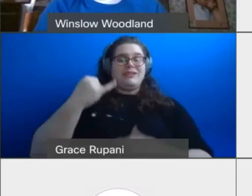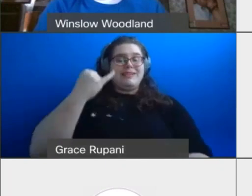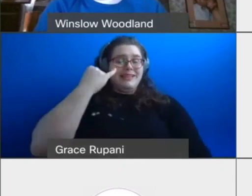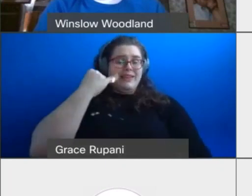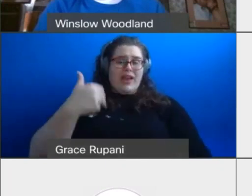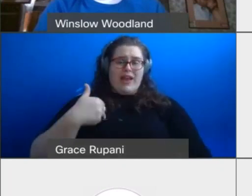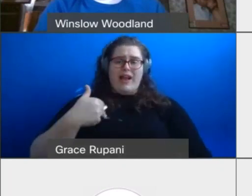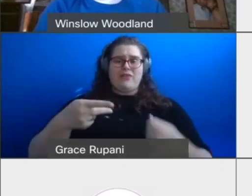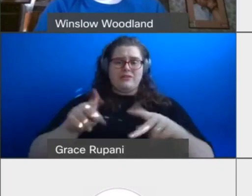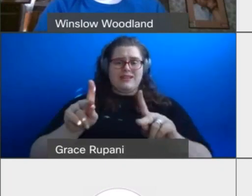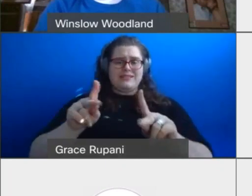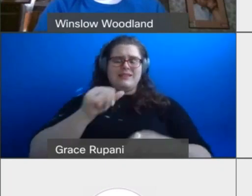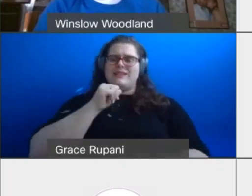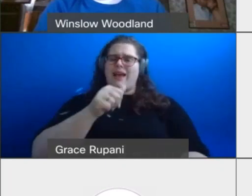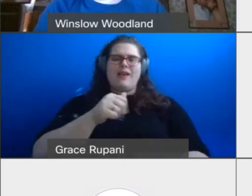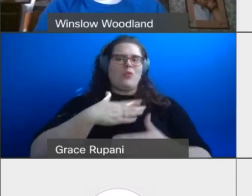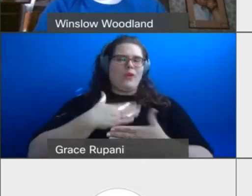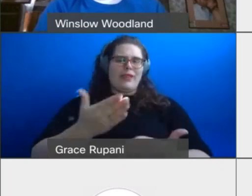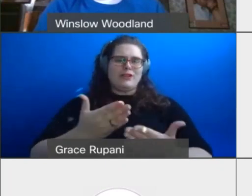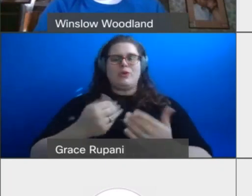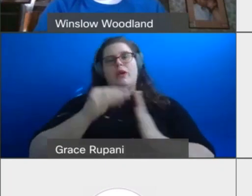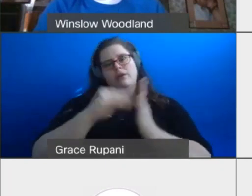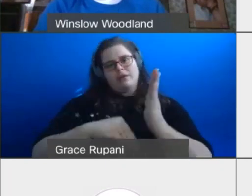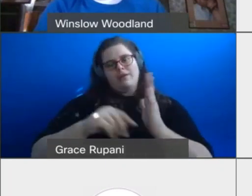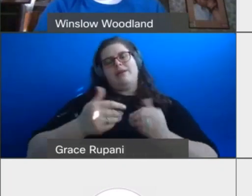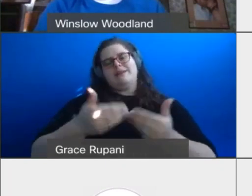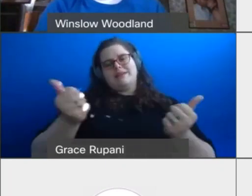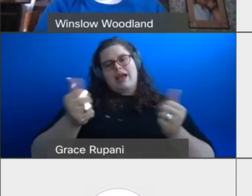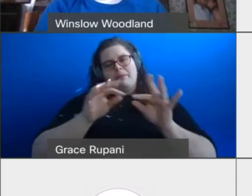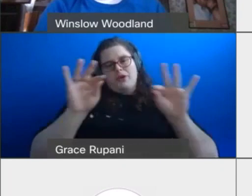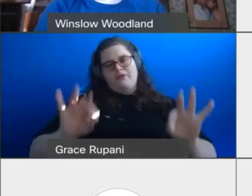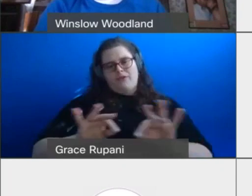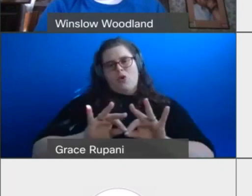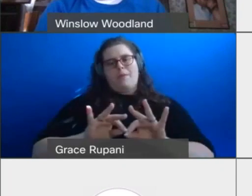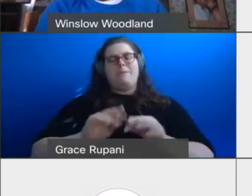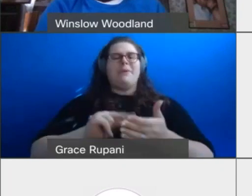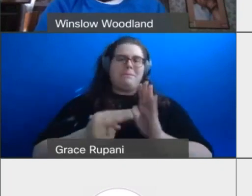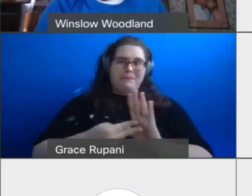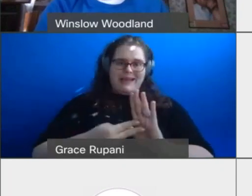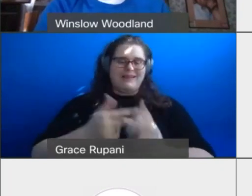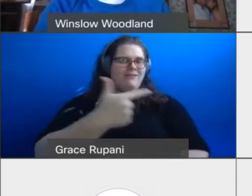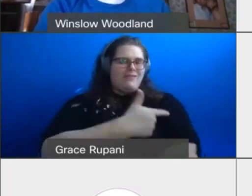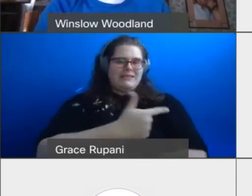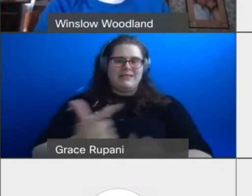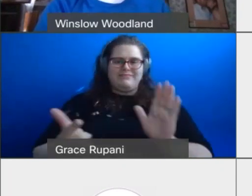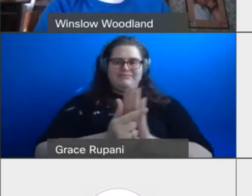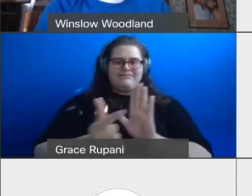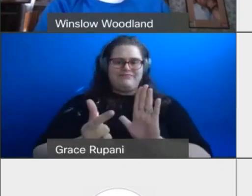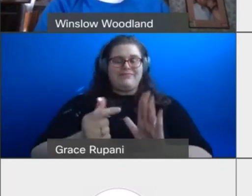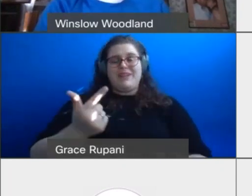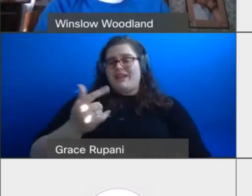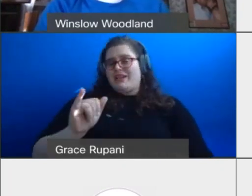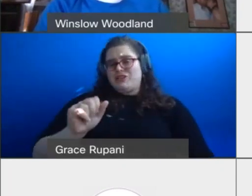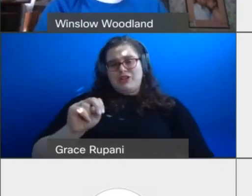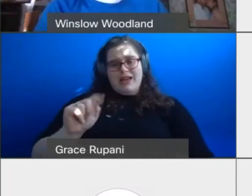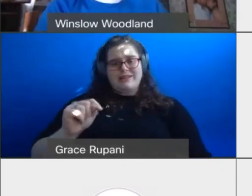not want to take the time to consent again and send it back timely, leaving people with no vaccine. Giant has their consent, so we